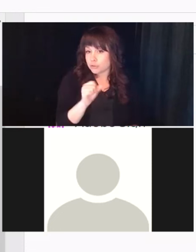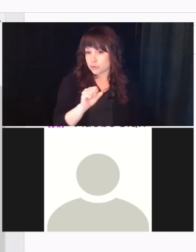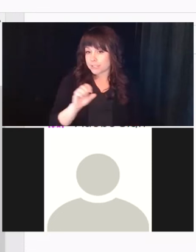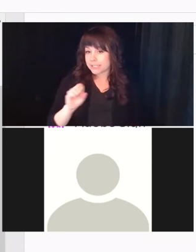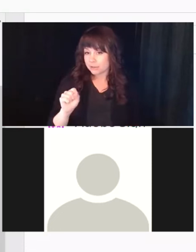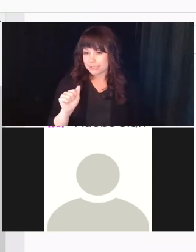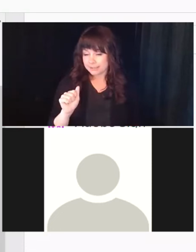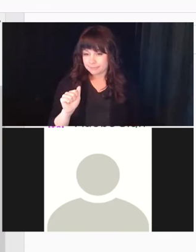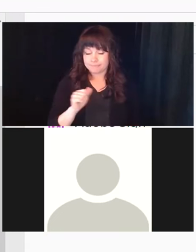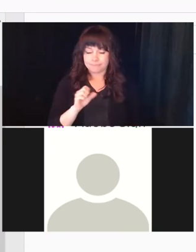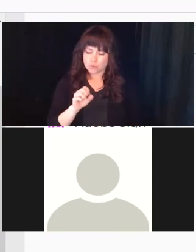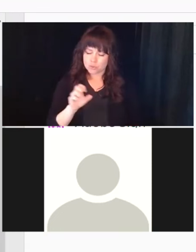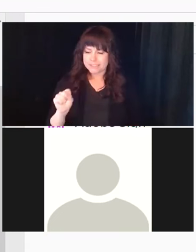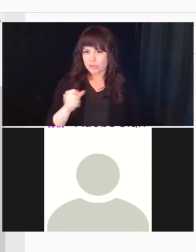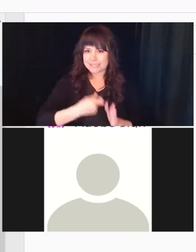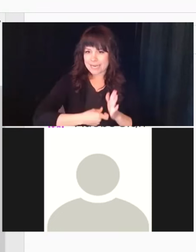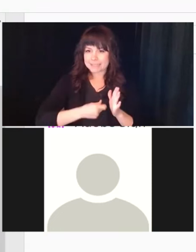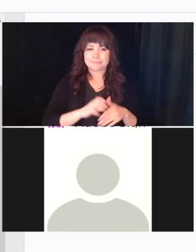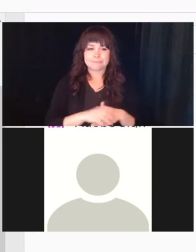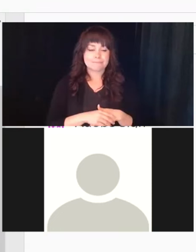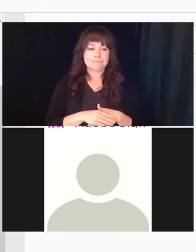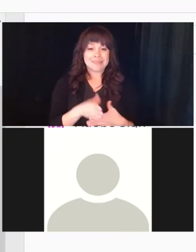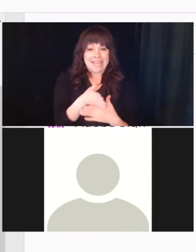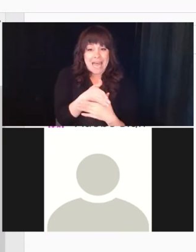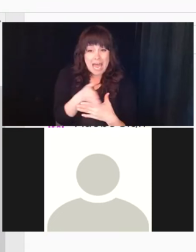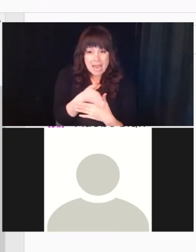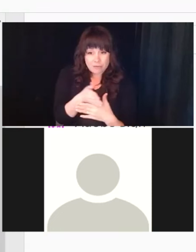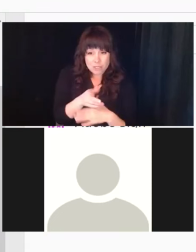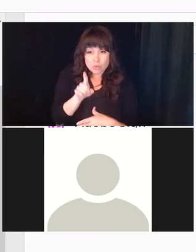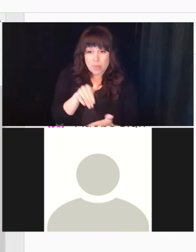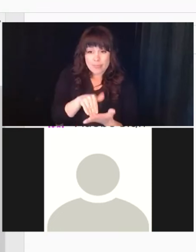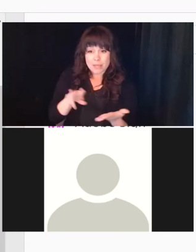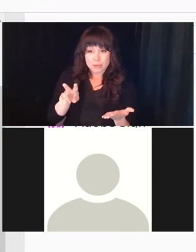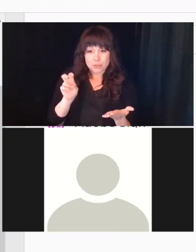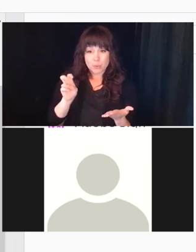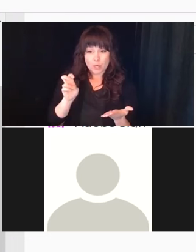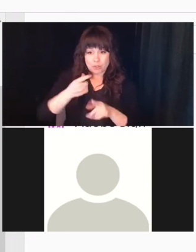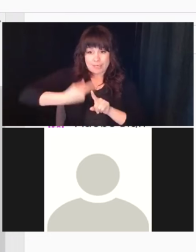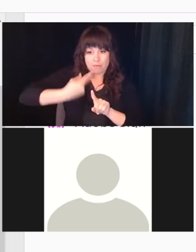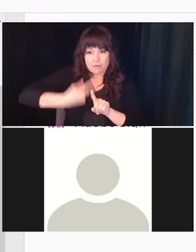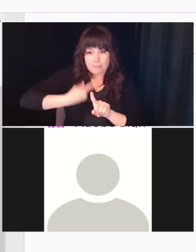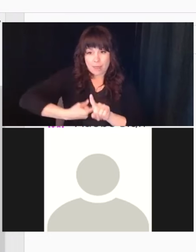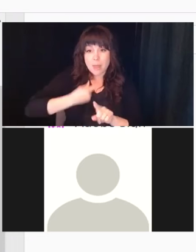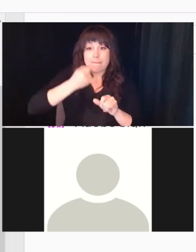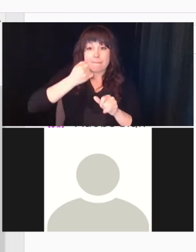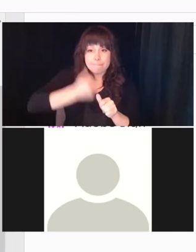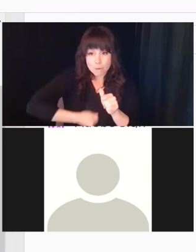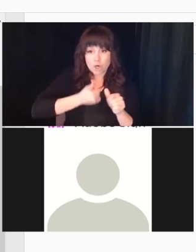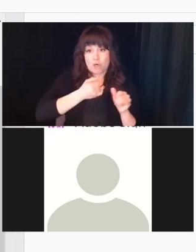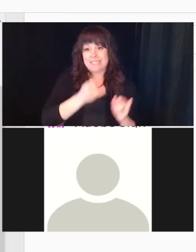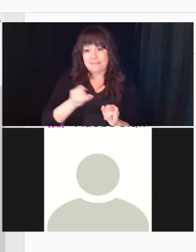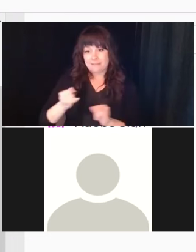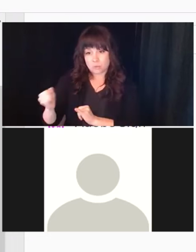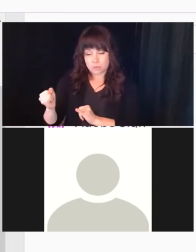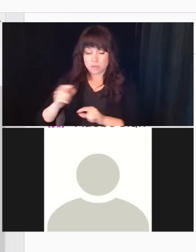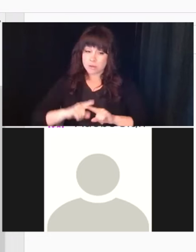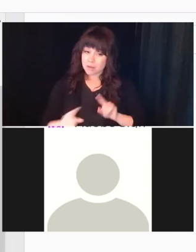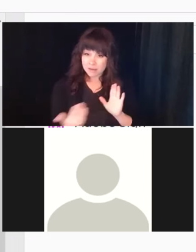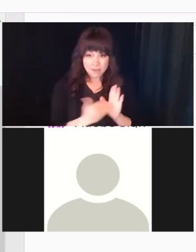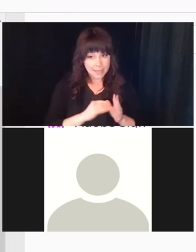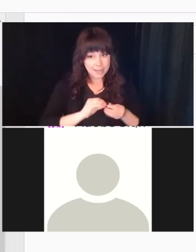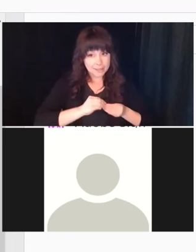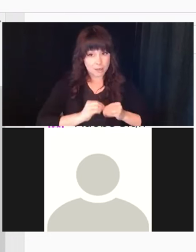So the average is around $1,200 a month per individual. But again, that is going to depend on